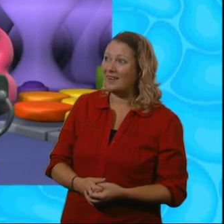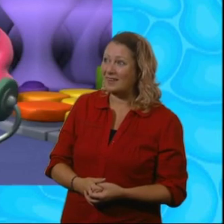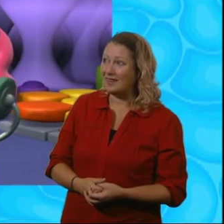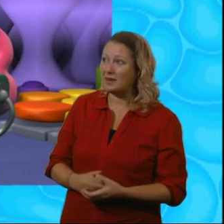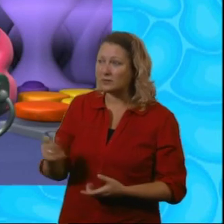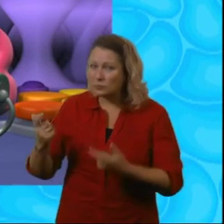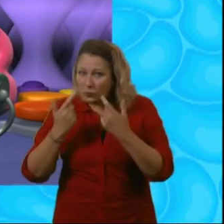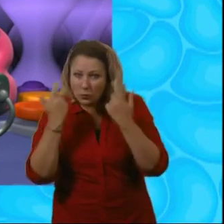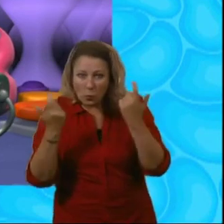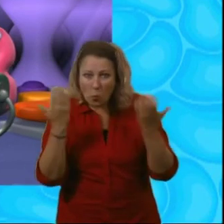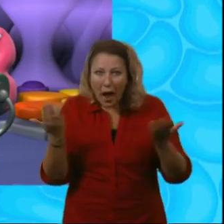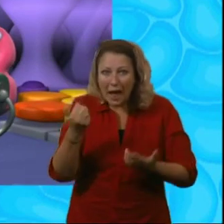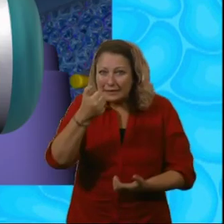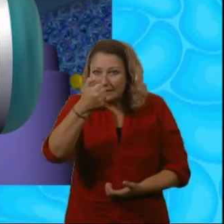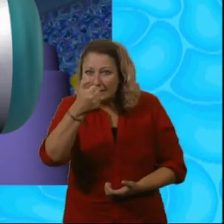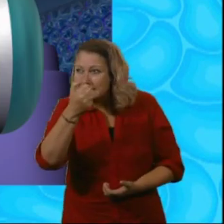Looking for a 6.